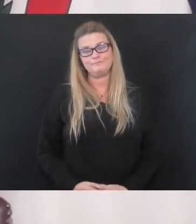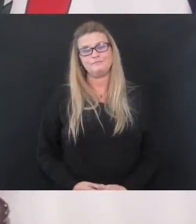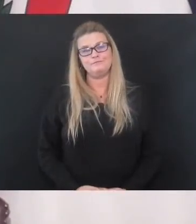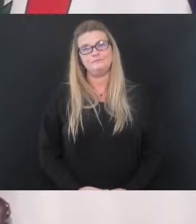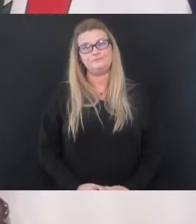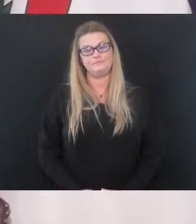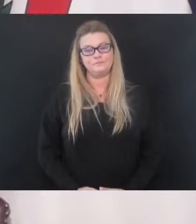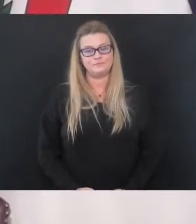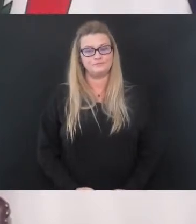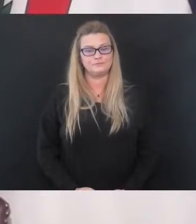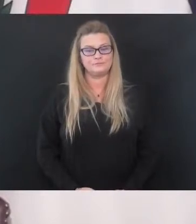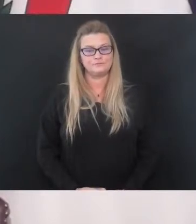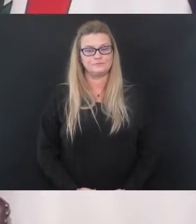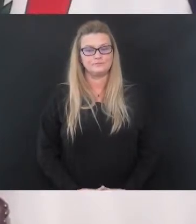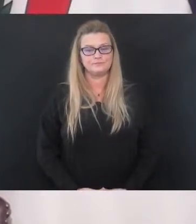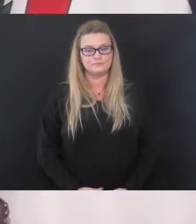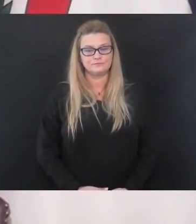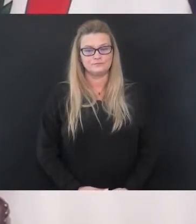Mark, you know,